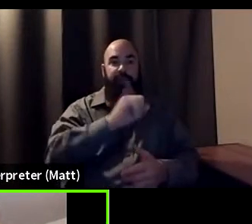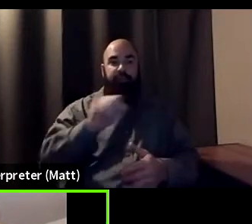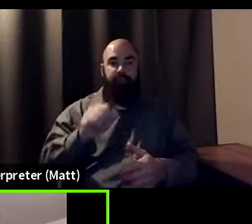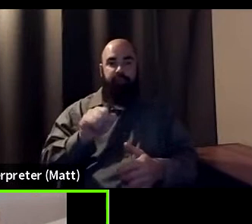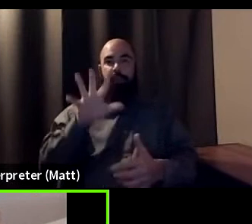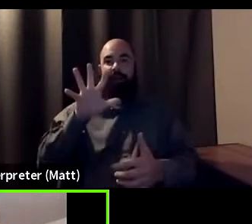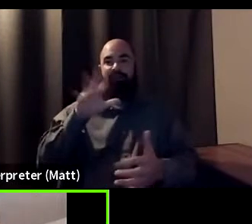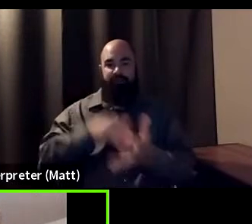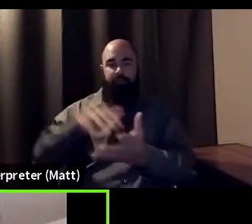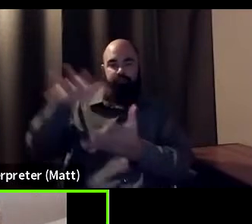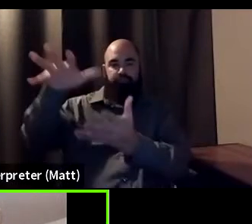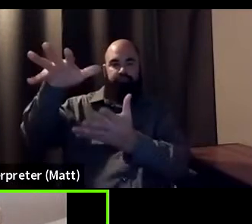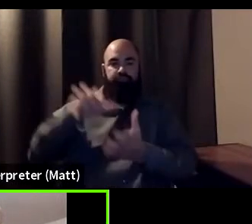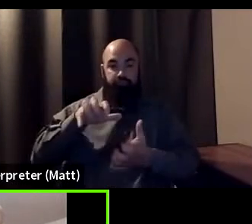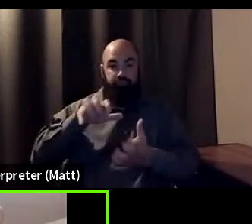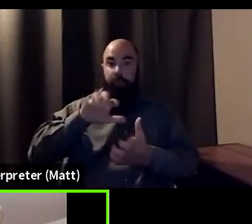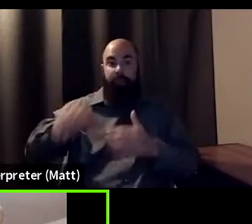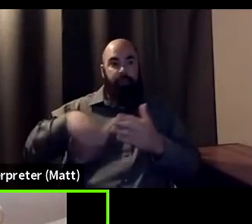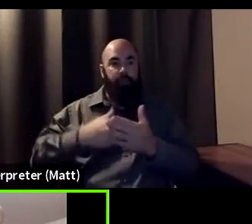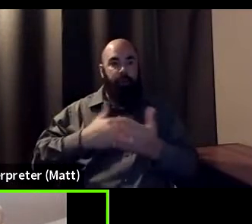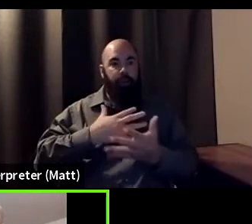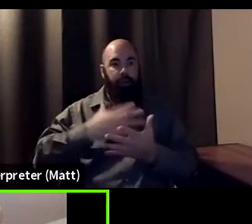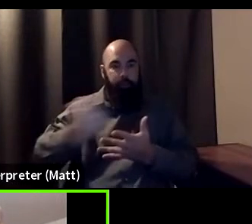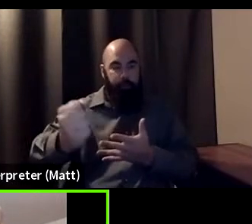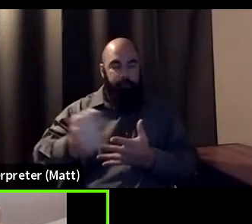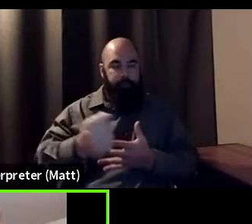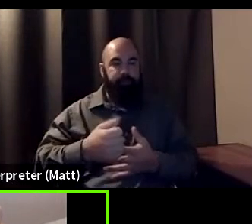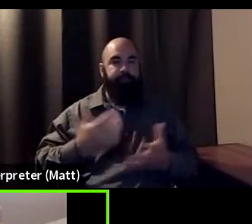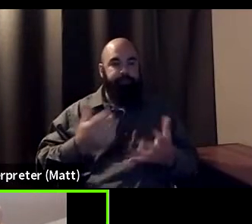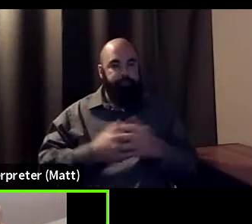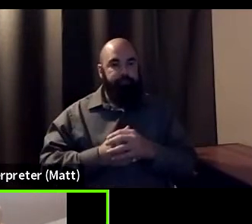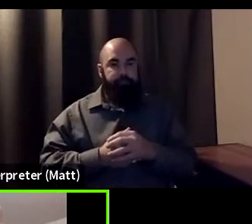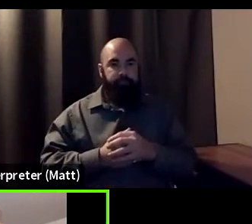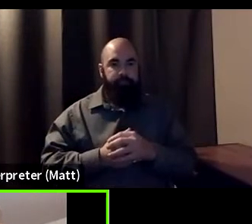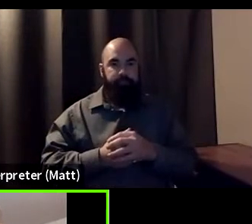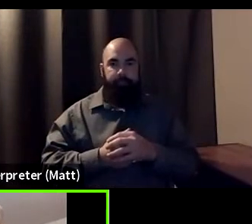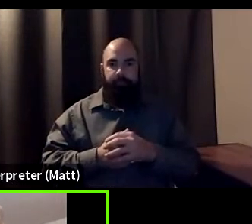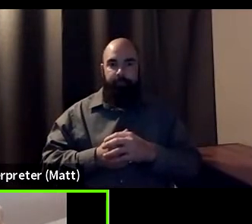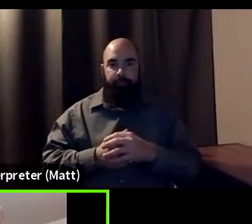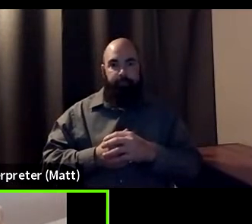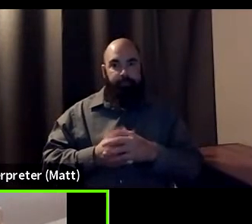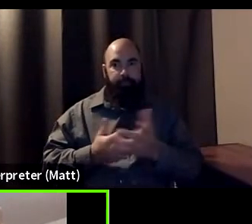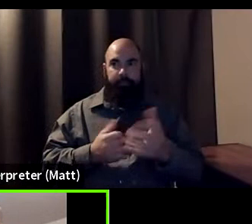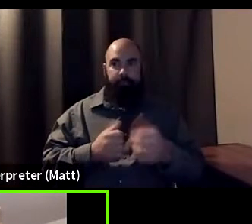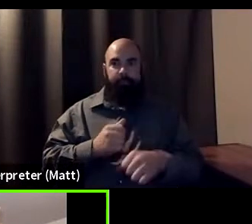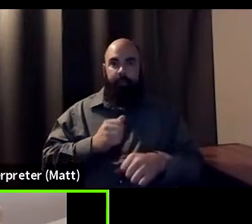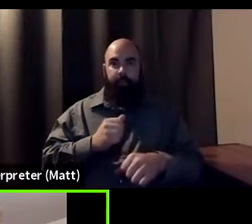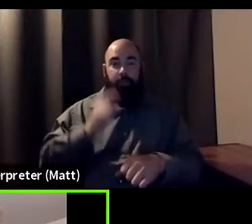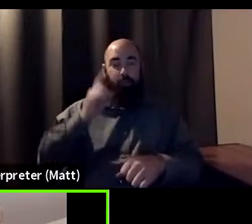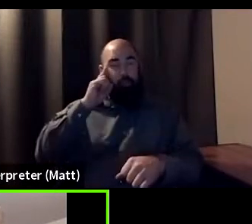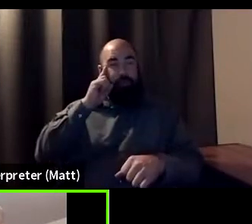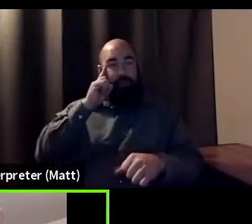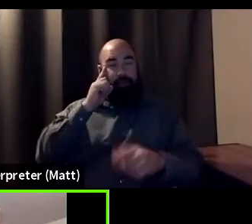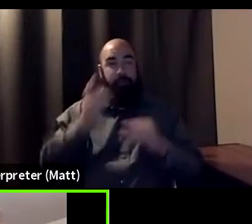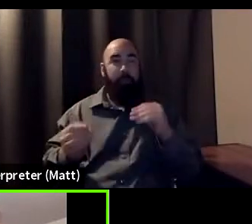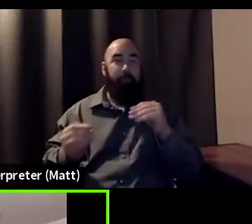administered. And I've been told recently that I am not going to be expecting any more Johnson & Johnson till the end of the